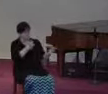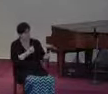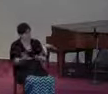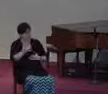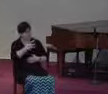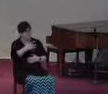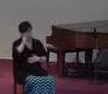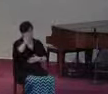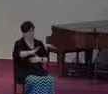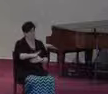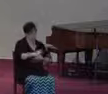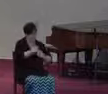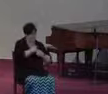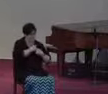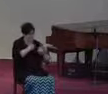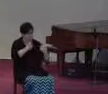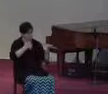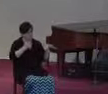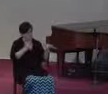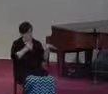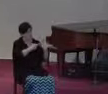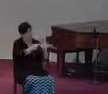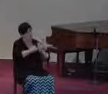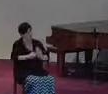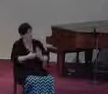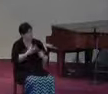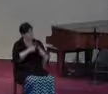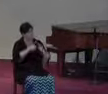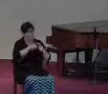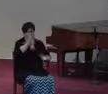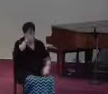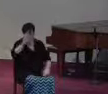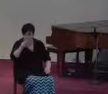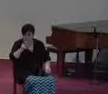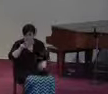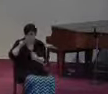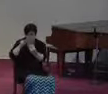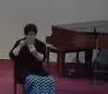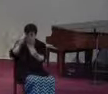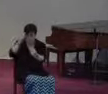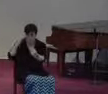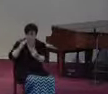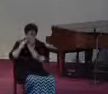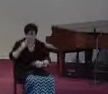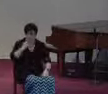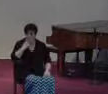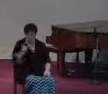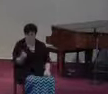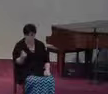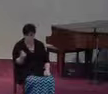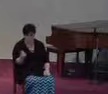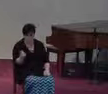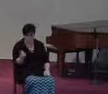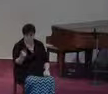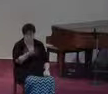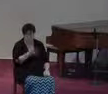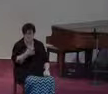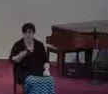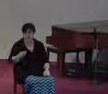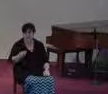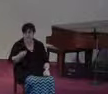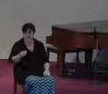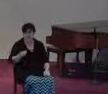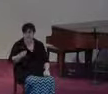revealed. And then directly to Mary, the mother of Jesus, Simeon said, and a sword